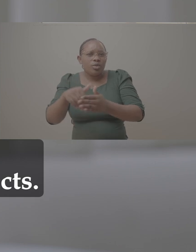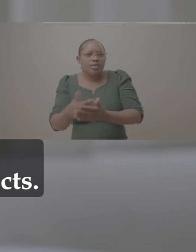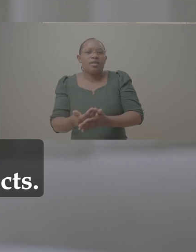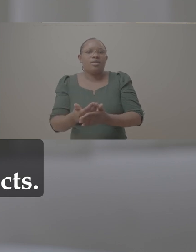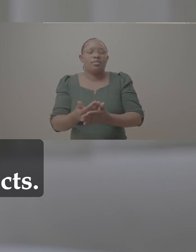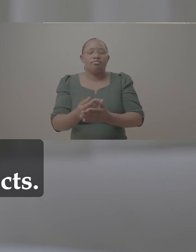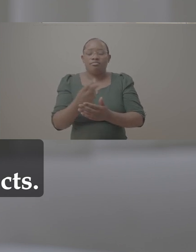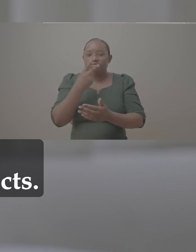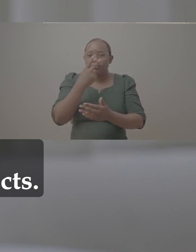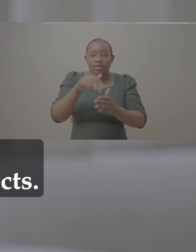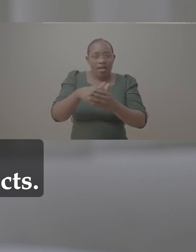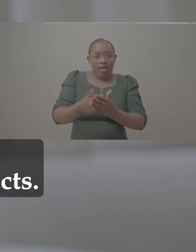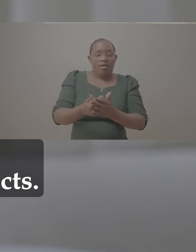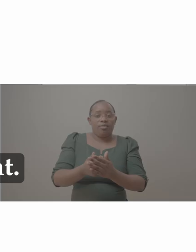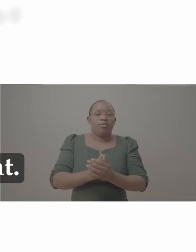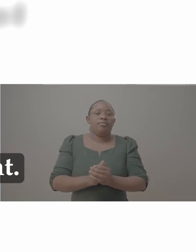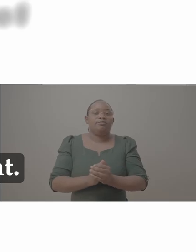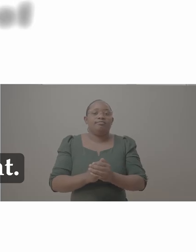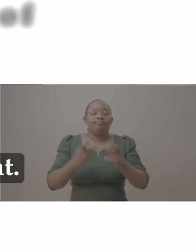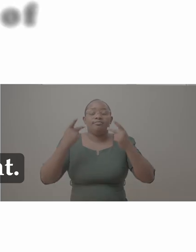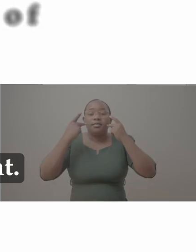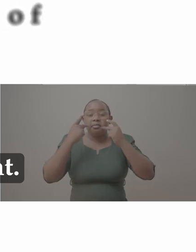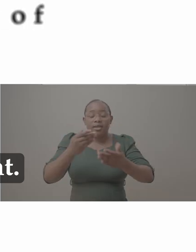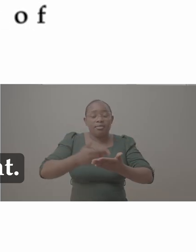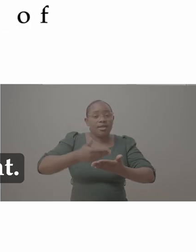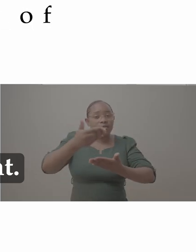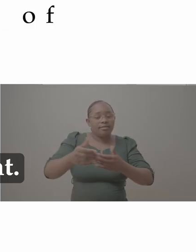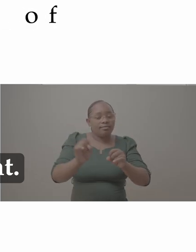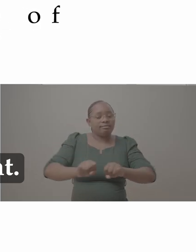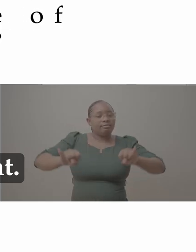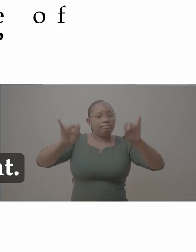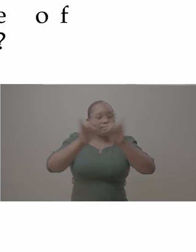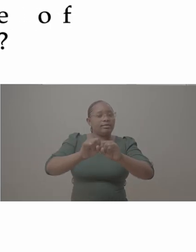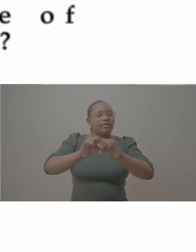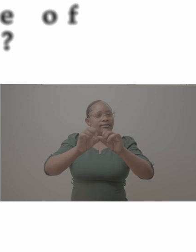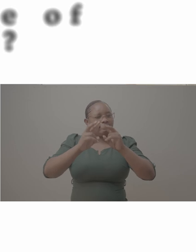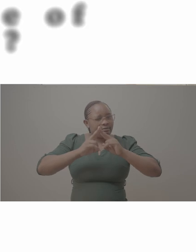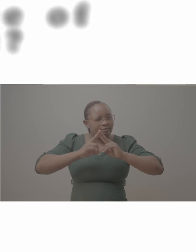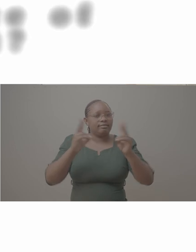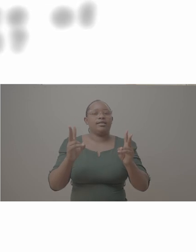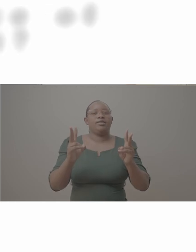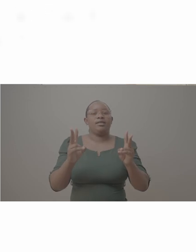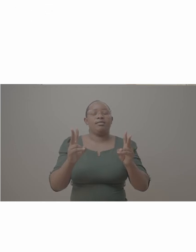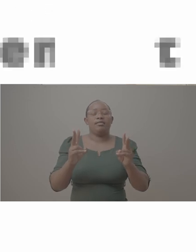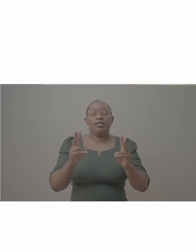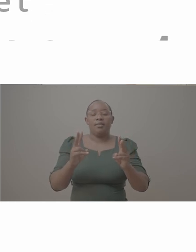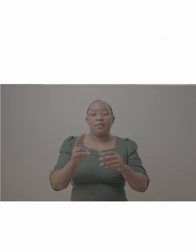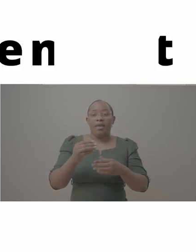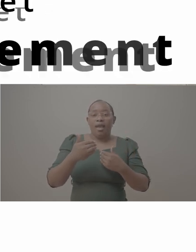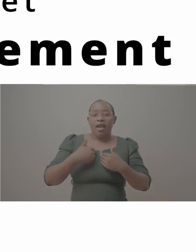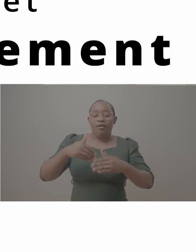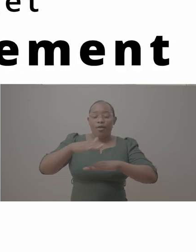able to award contracts. Public procurement is very important. It accounts for